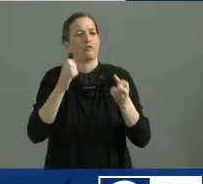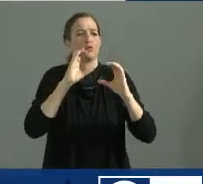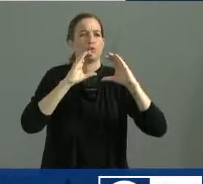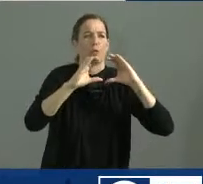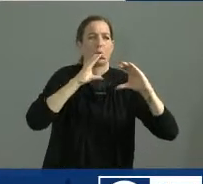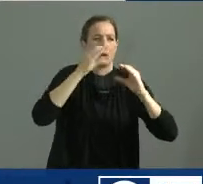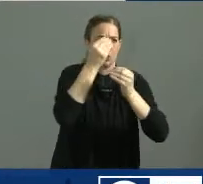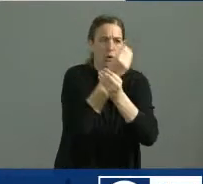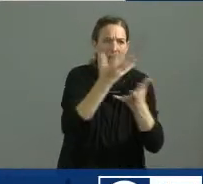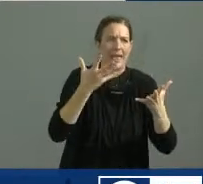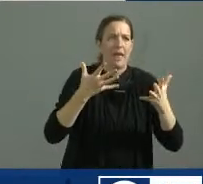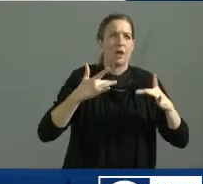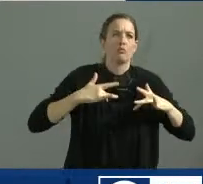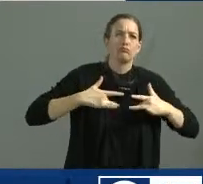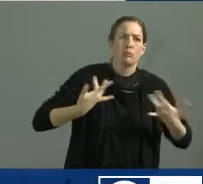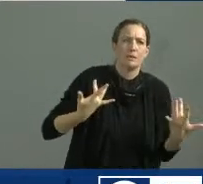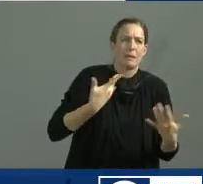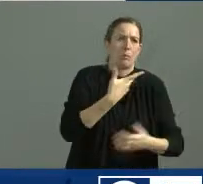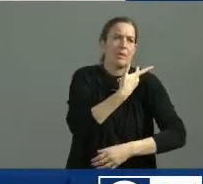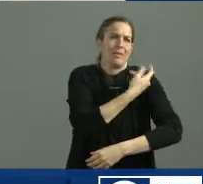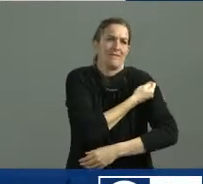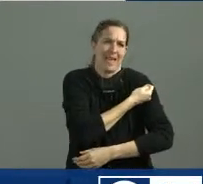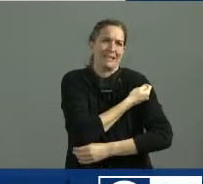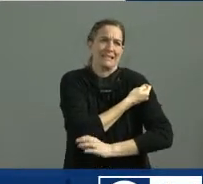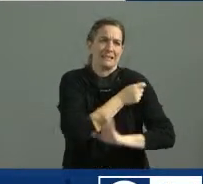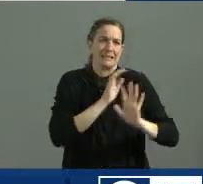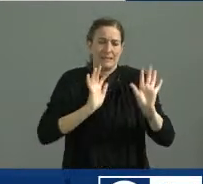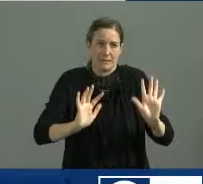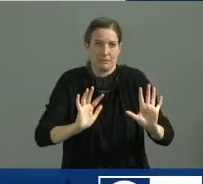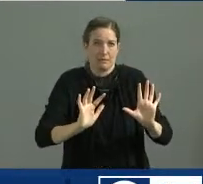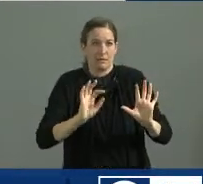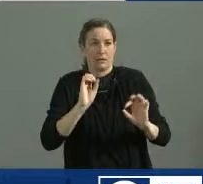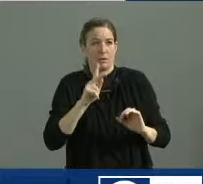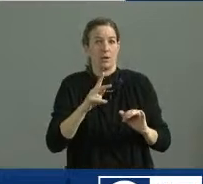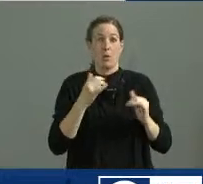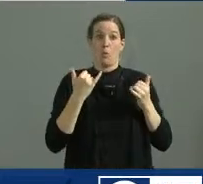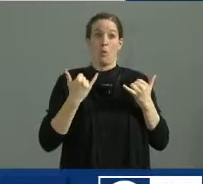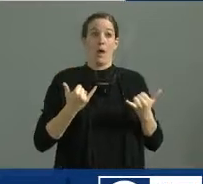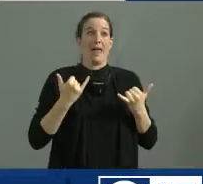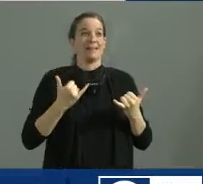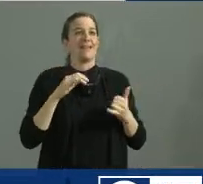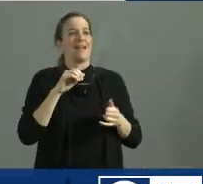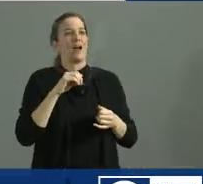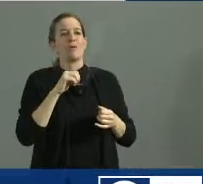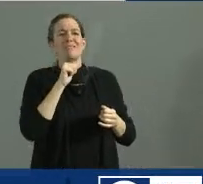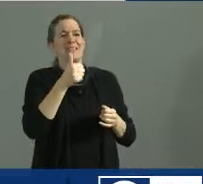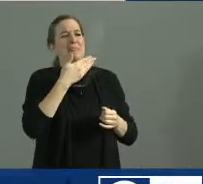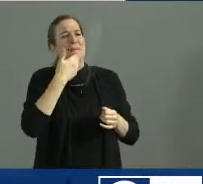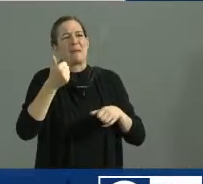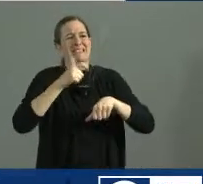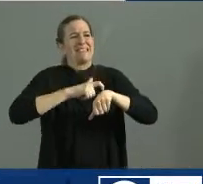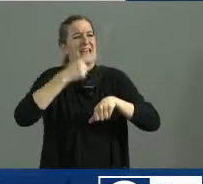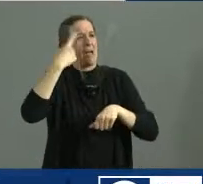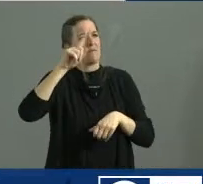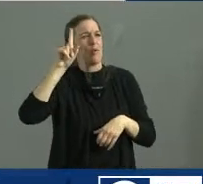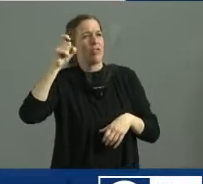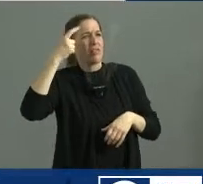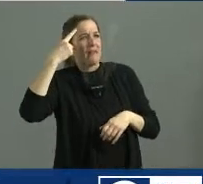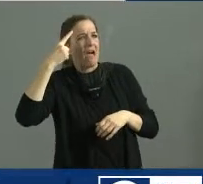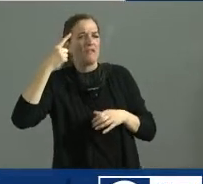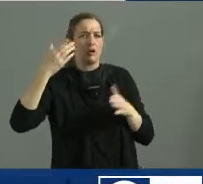It's probably not the best use of the governor's time to be here with me as I'm talking, you know, like number of doses and things.